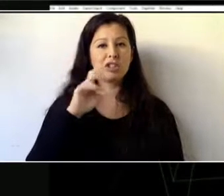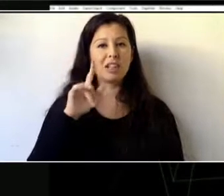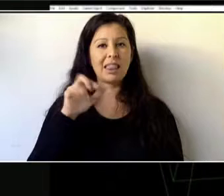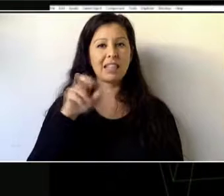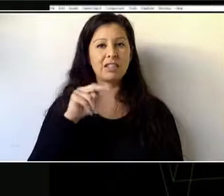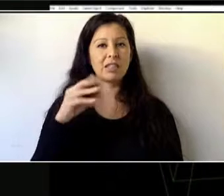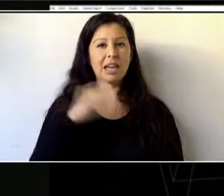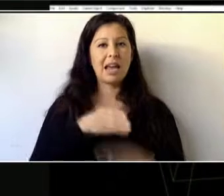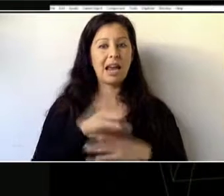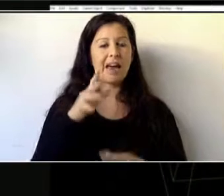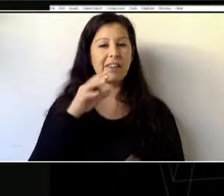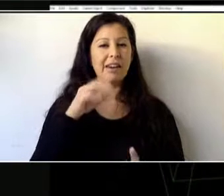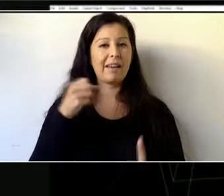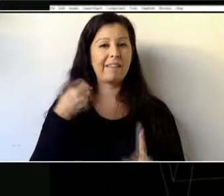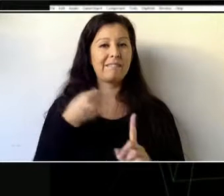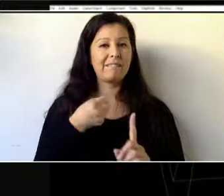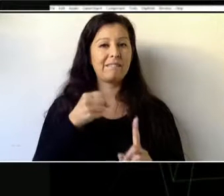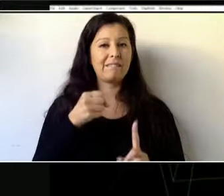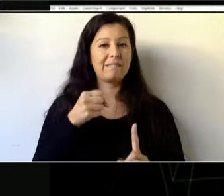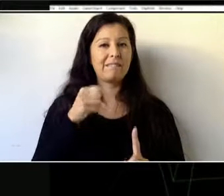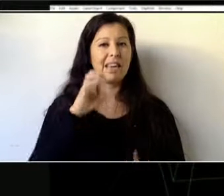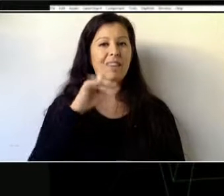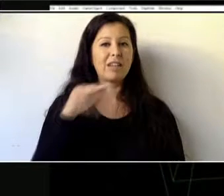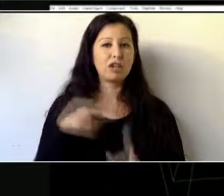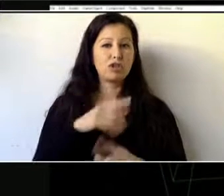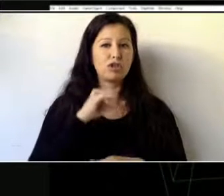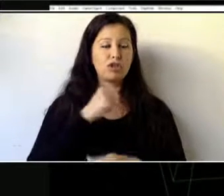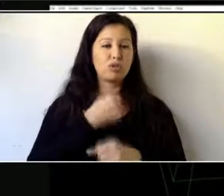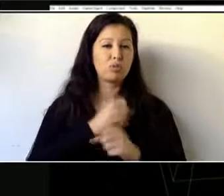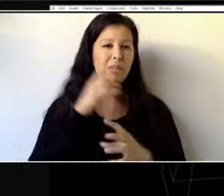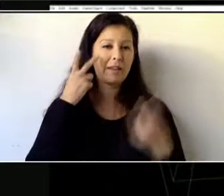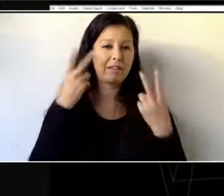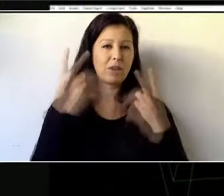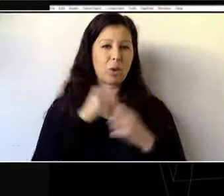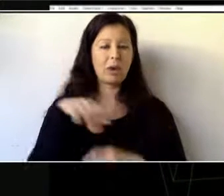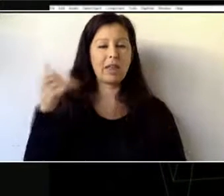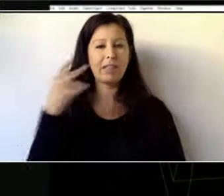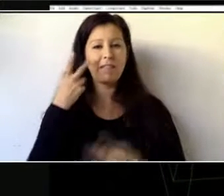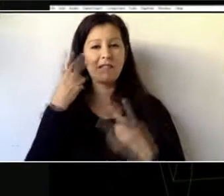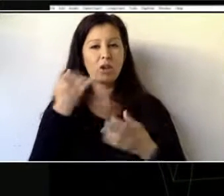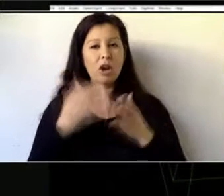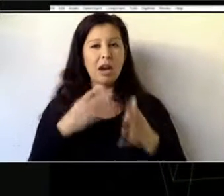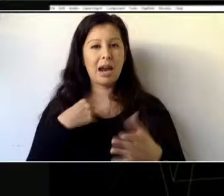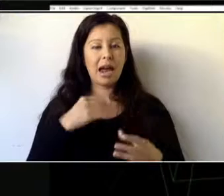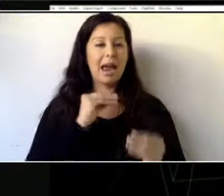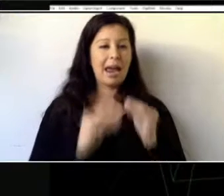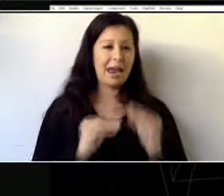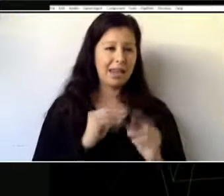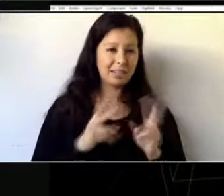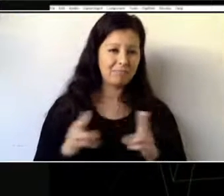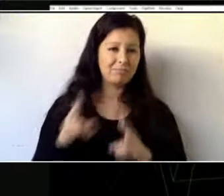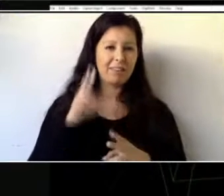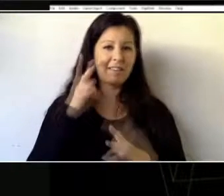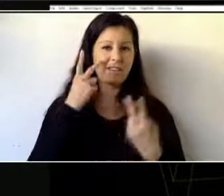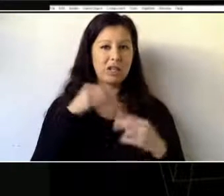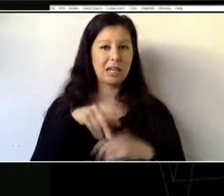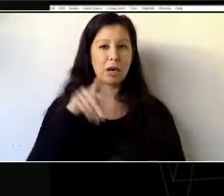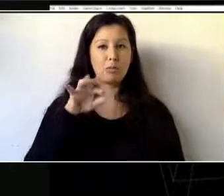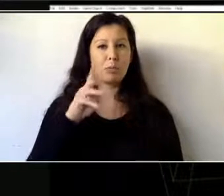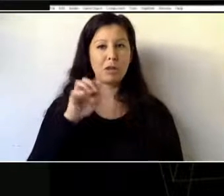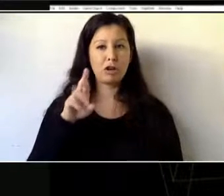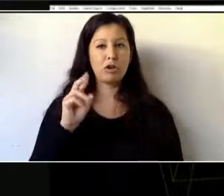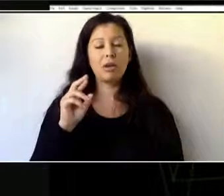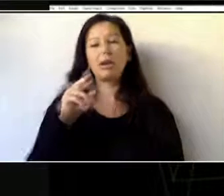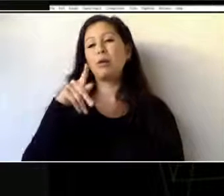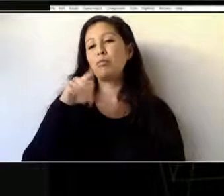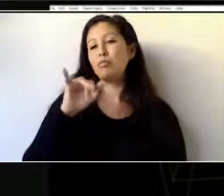to create the visuals. We created in collaboration with Lane Butler, a visual artist. And then I edited the visuals in Premiere Pro.